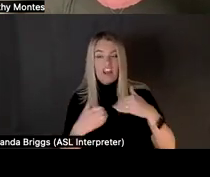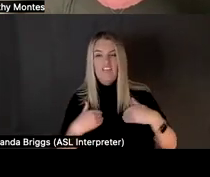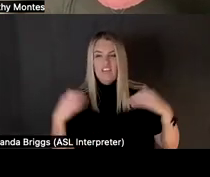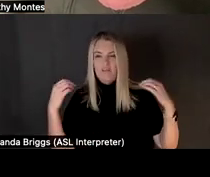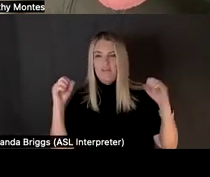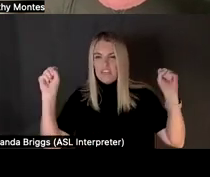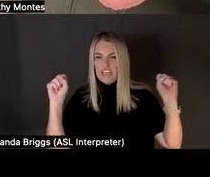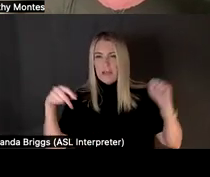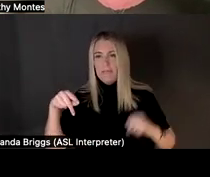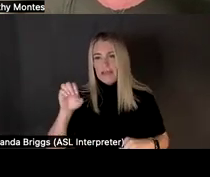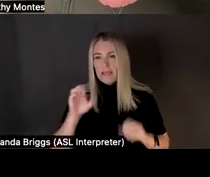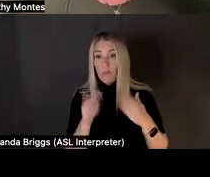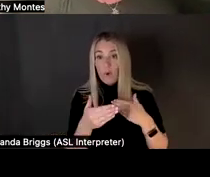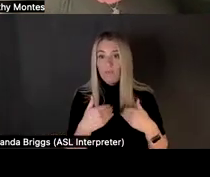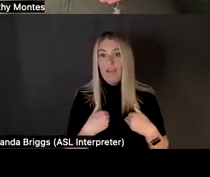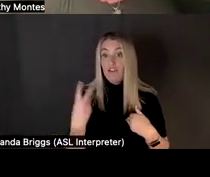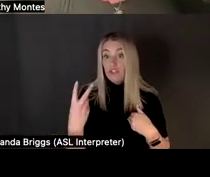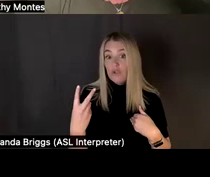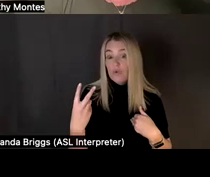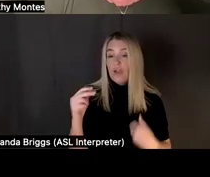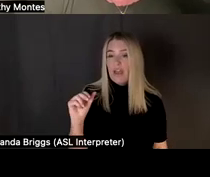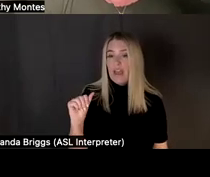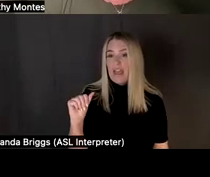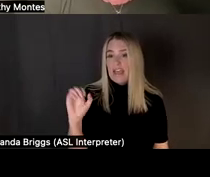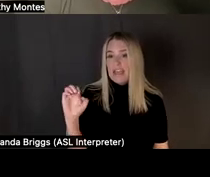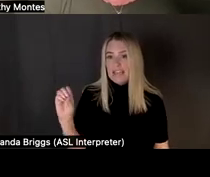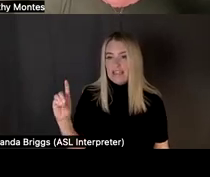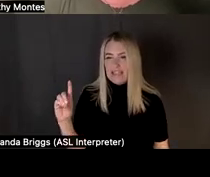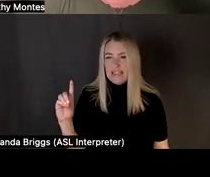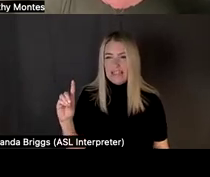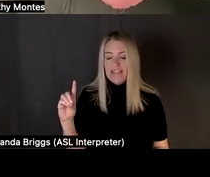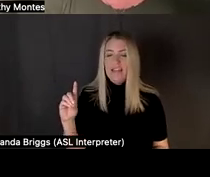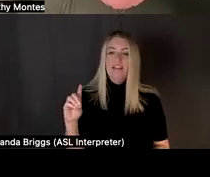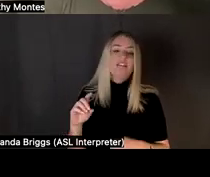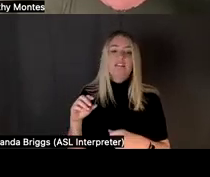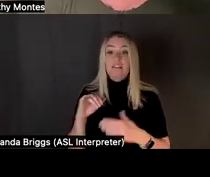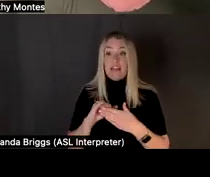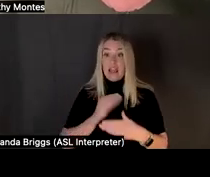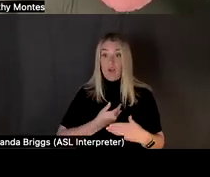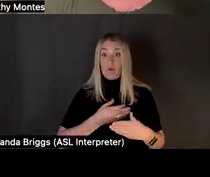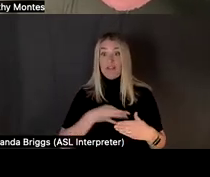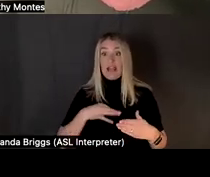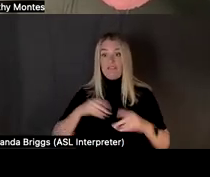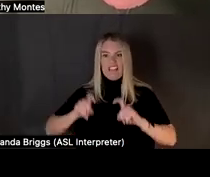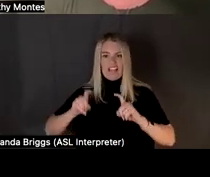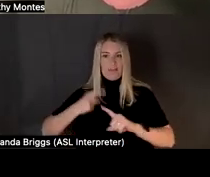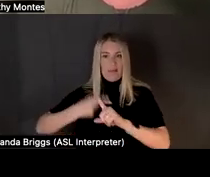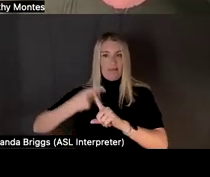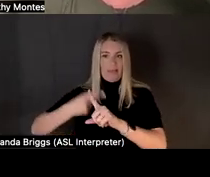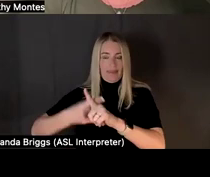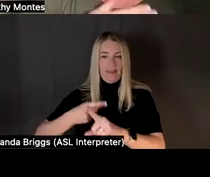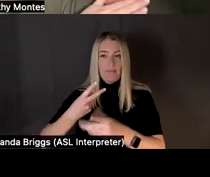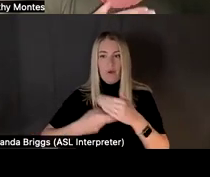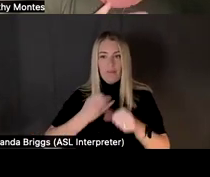at the elementary. So there are 2 AED devices that are tested monthly by our staff on both campuses,